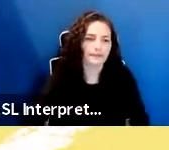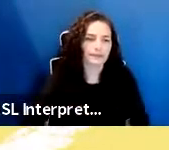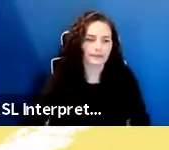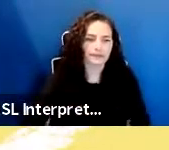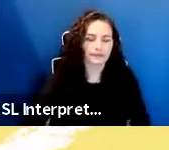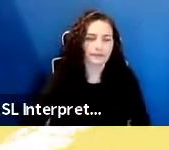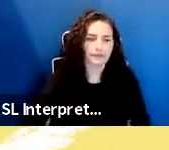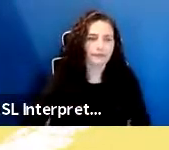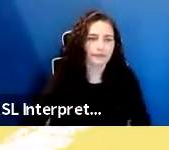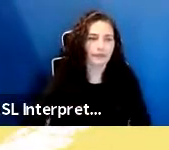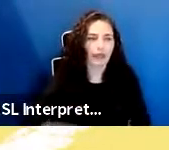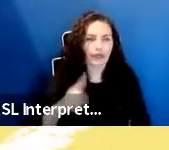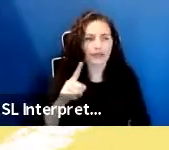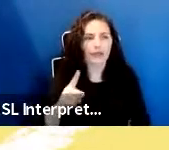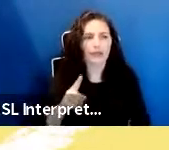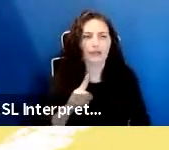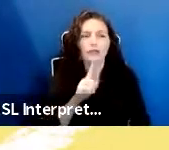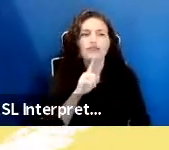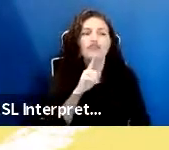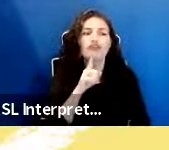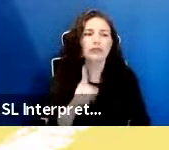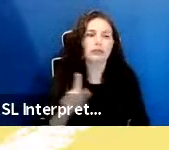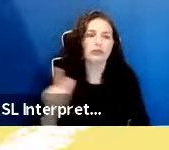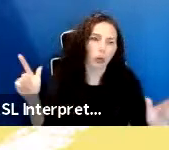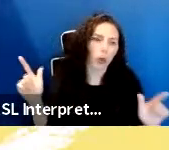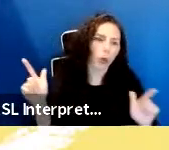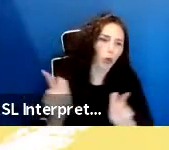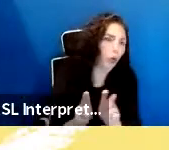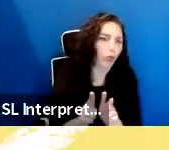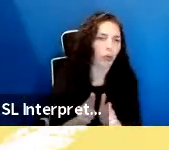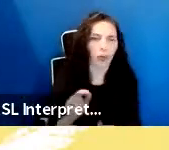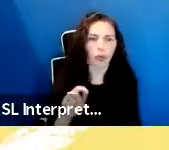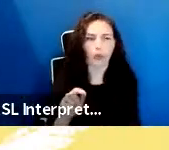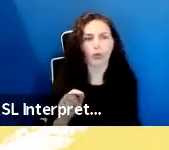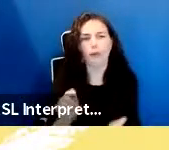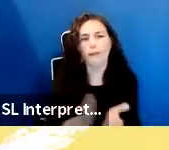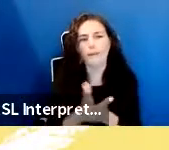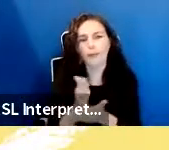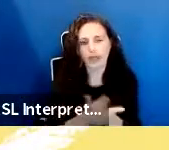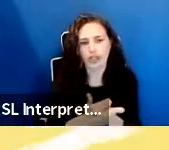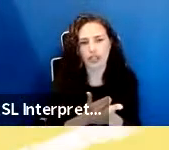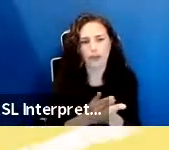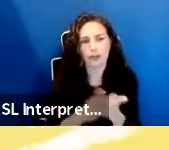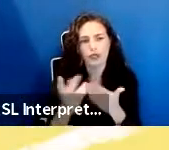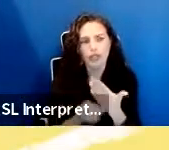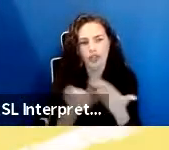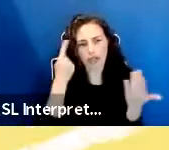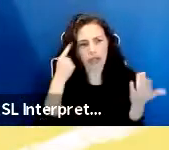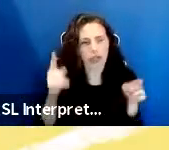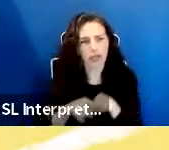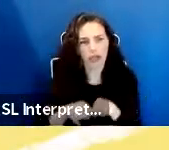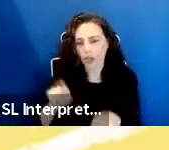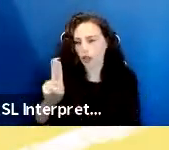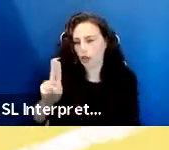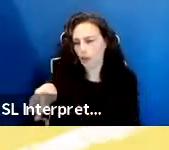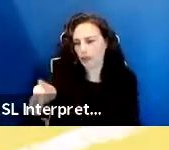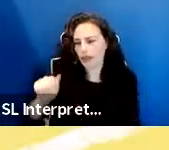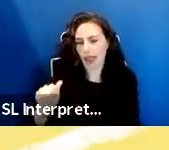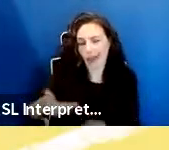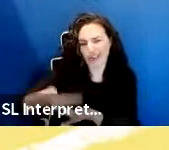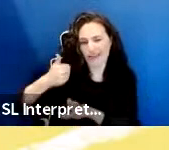The ultra low budget project agreement, UPA, previously known as the ULB.